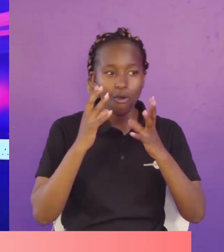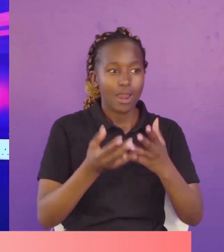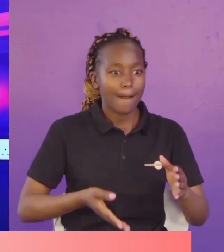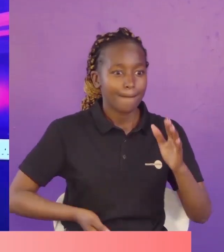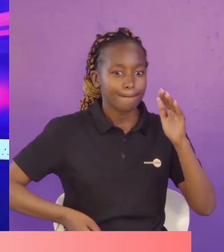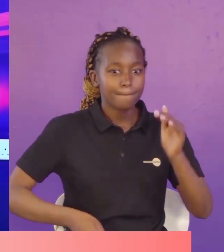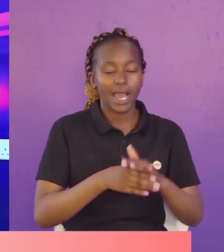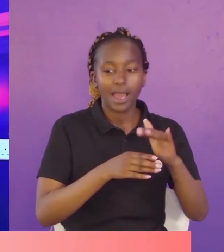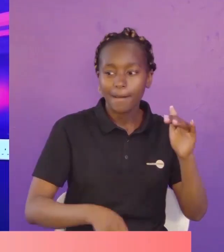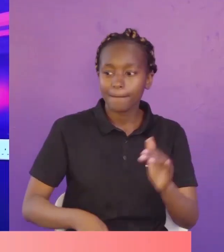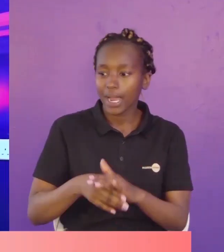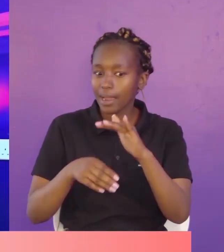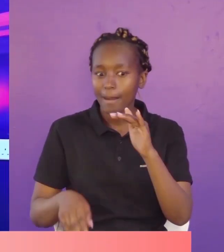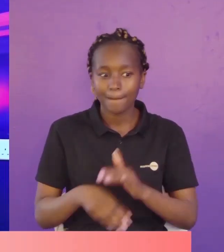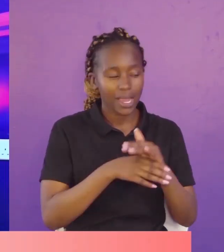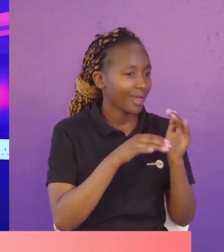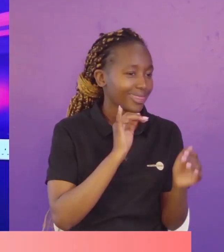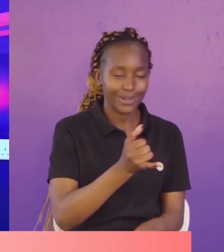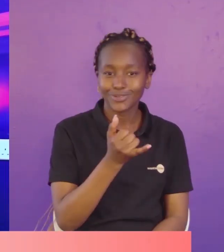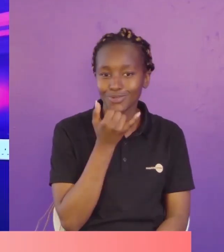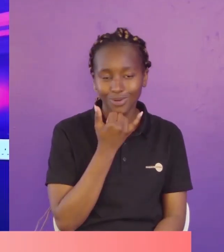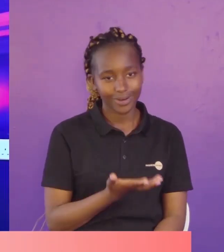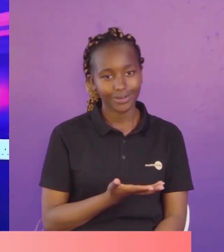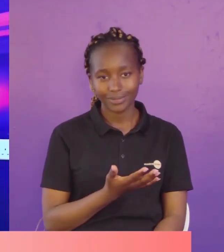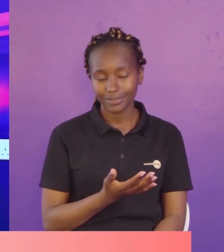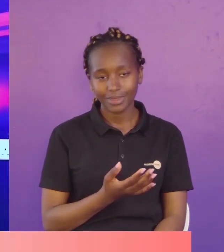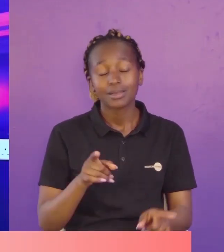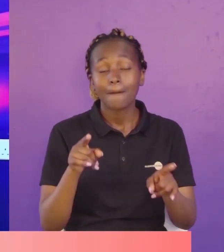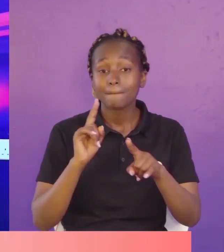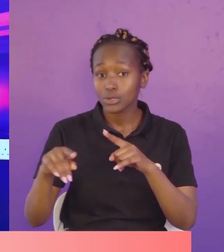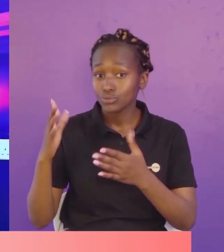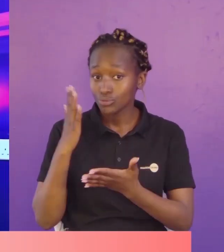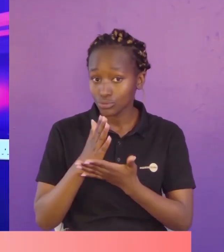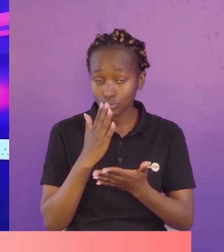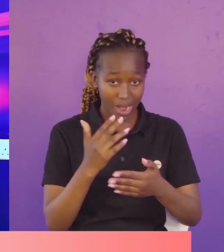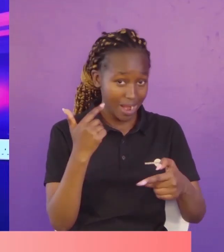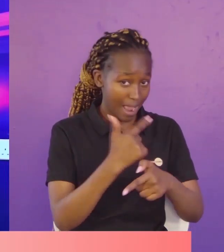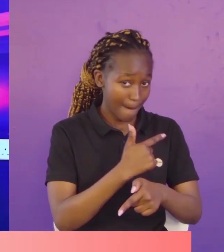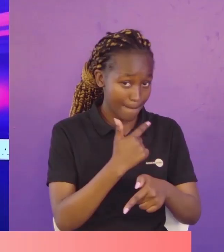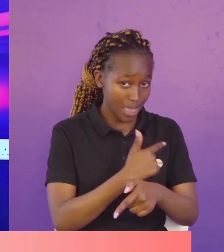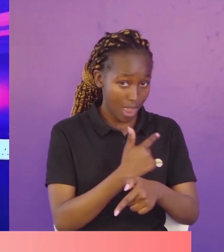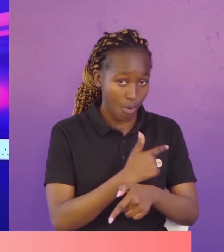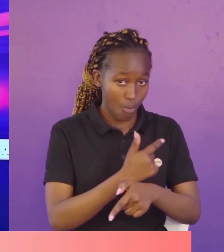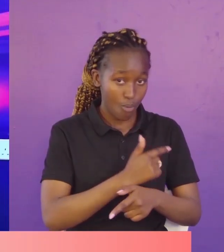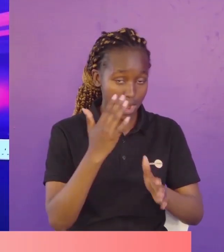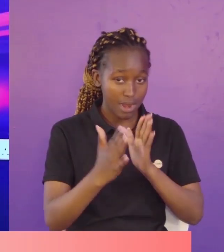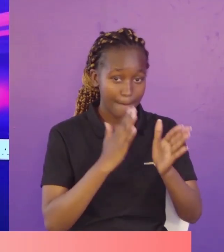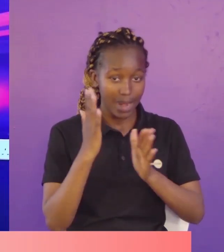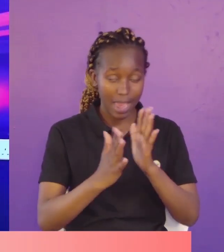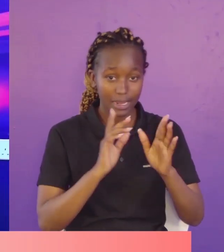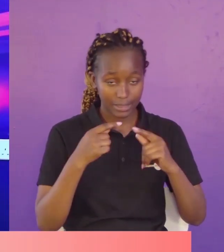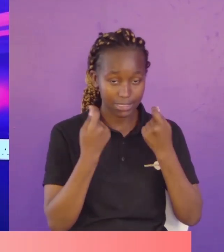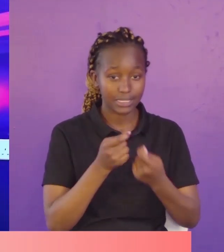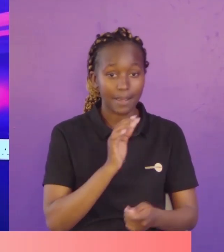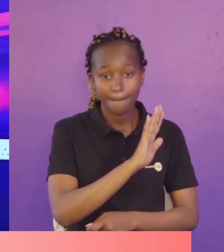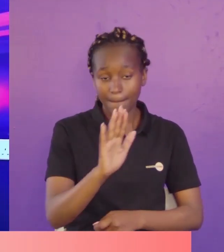the ball. But you know what Gambia did, they arranged their football so well. And if